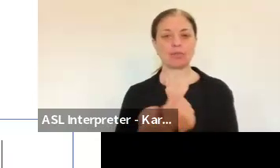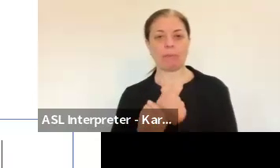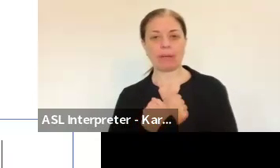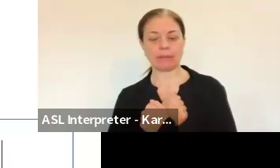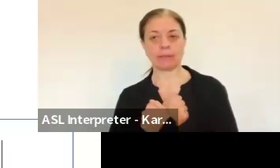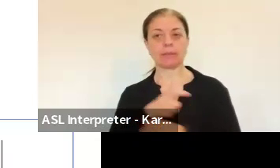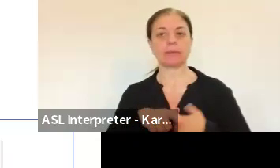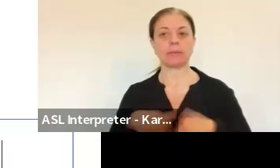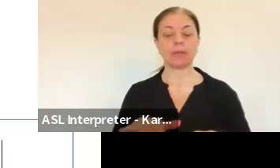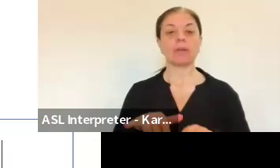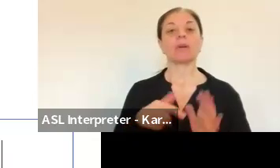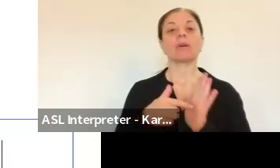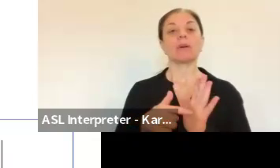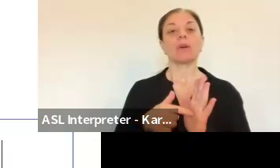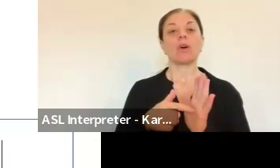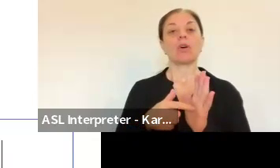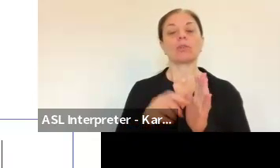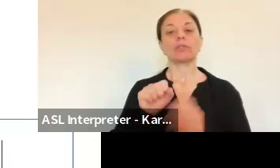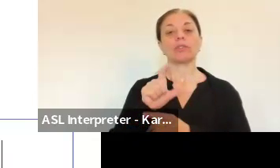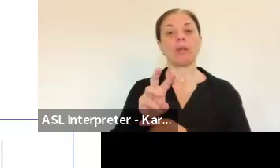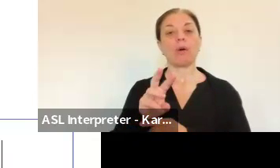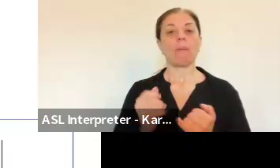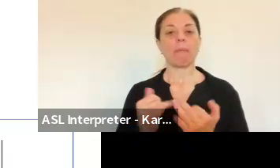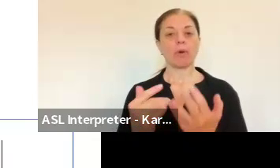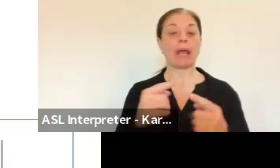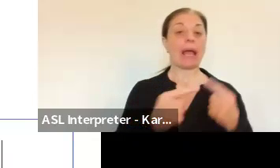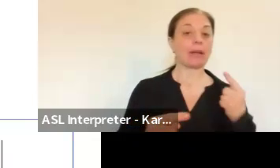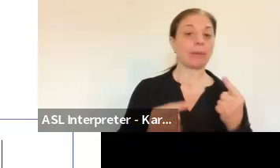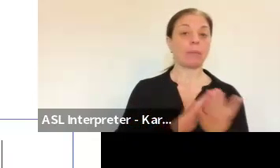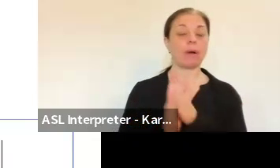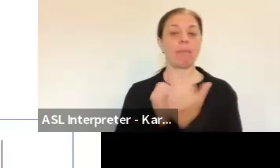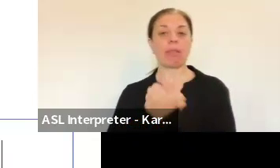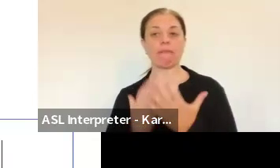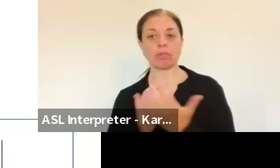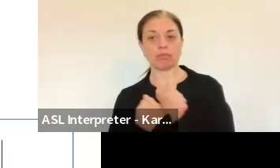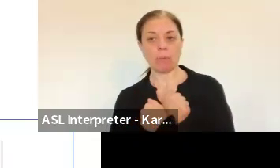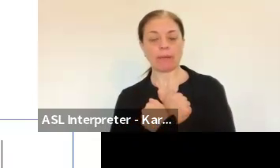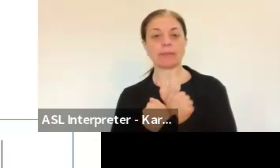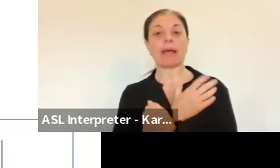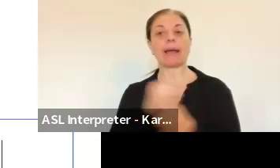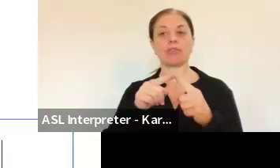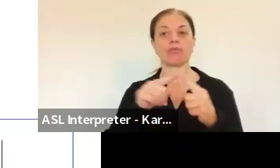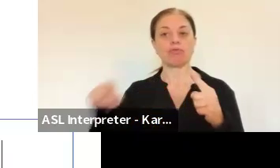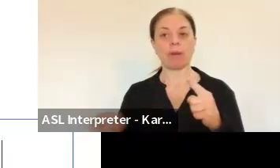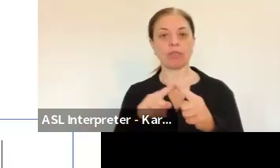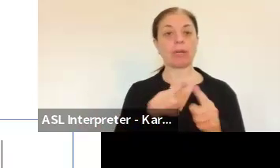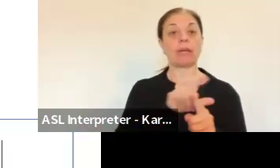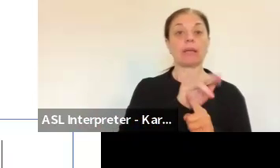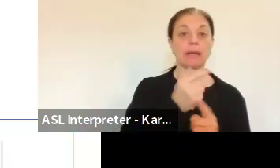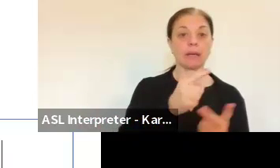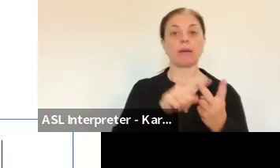romantic, featuring a slow burn enemies to lovers romance and a love triangle between Ying,